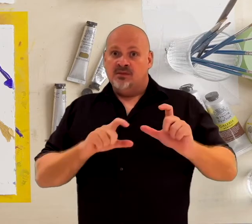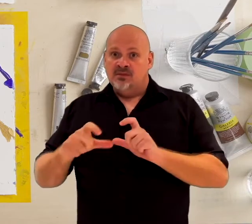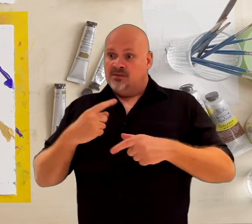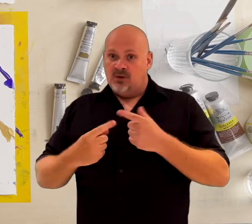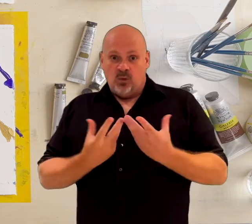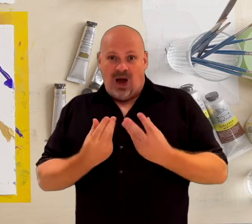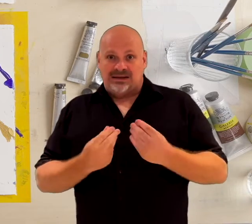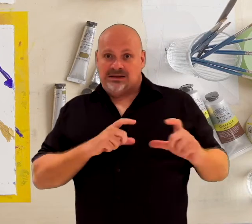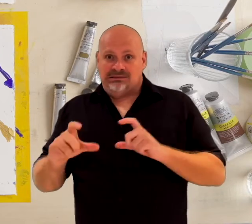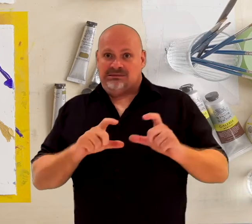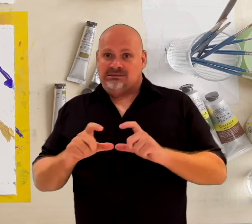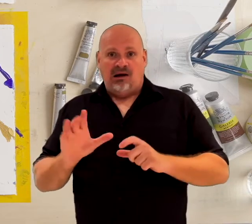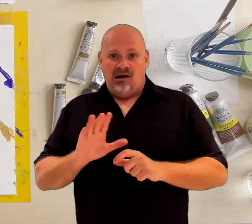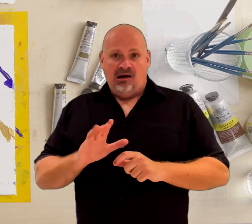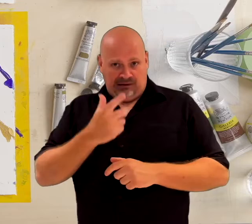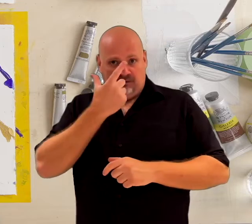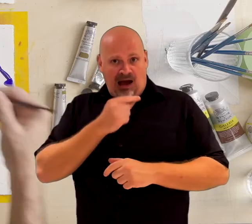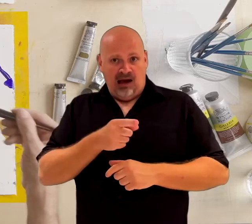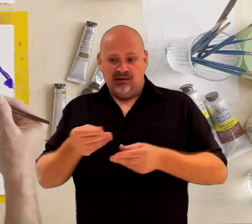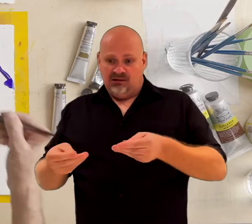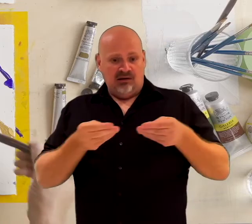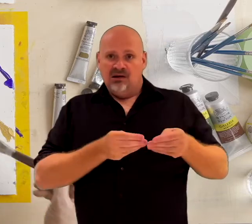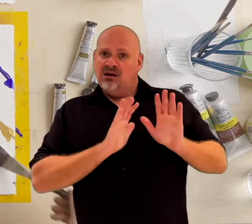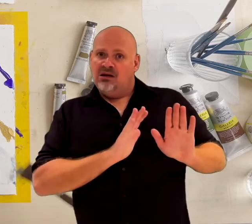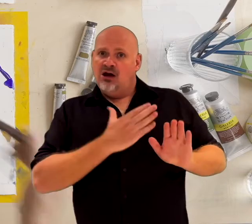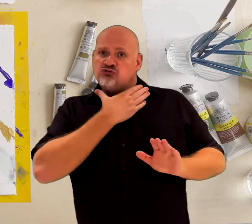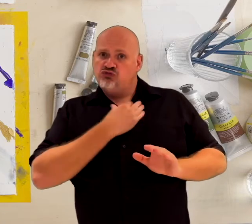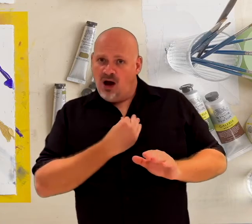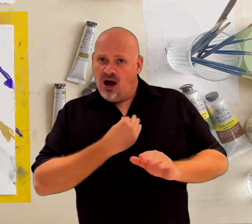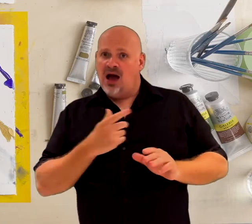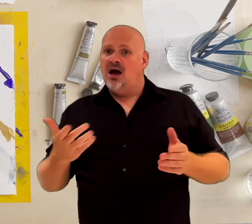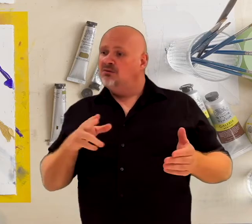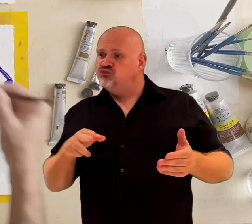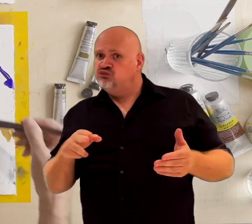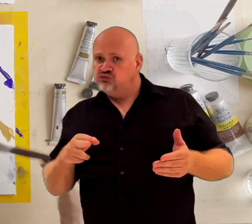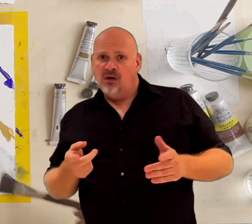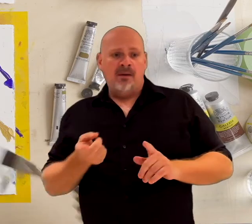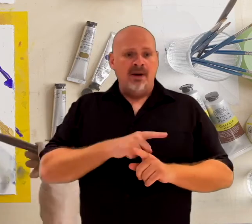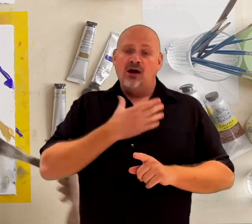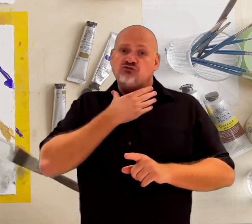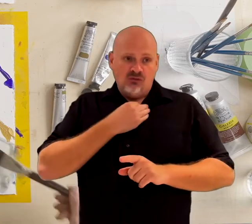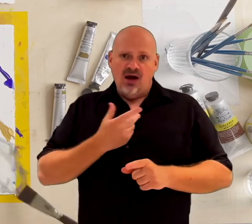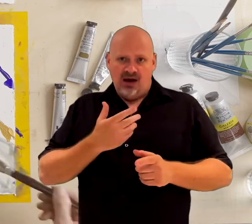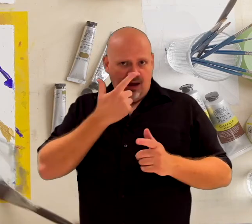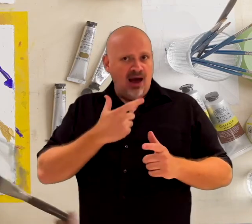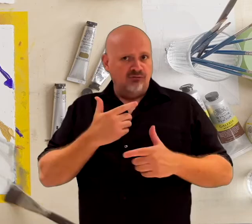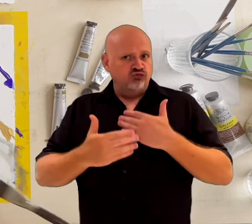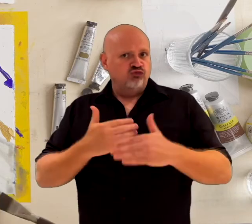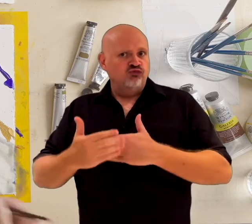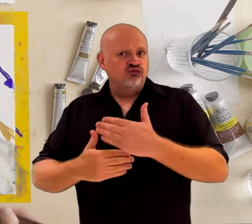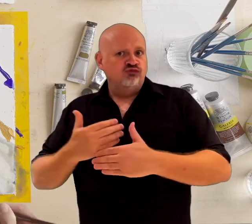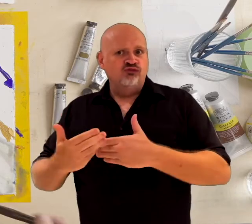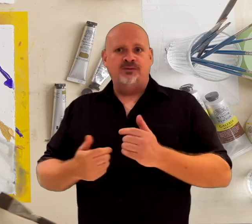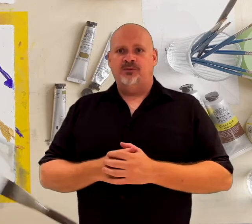working constantly while it's wet. You have the option to let the previous layer dry.